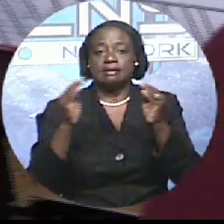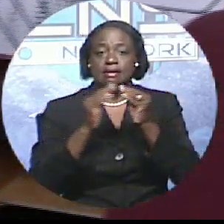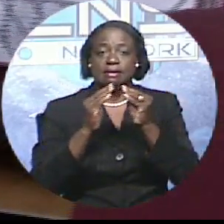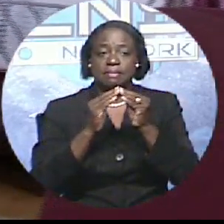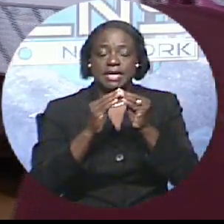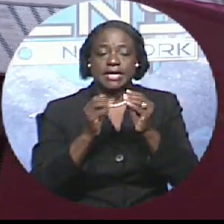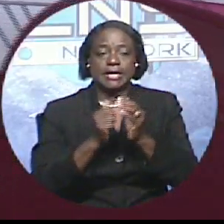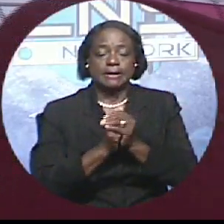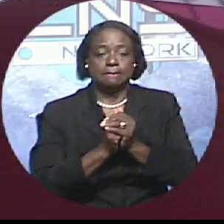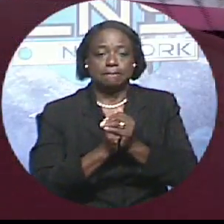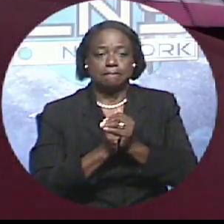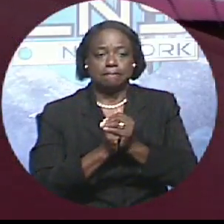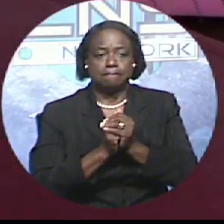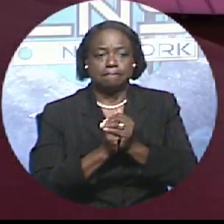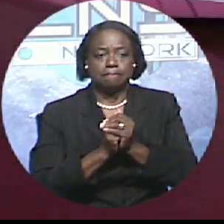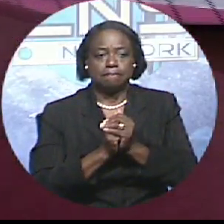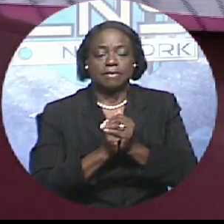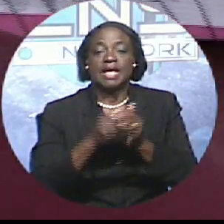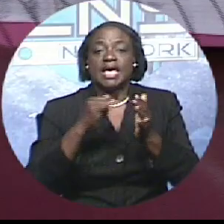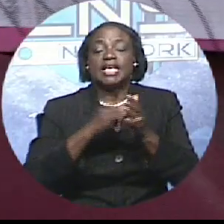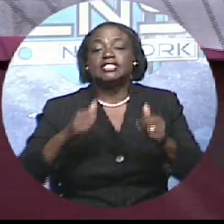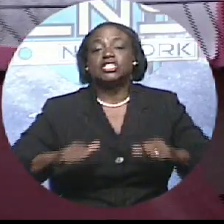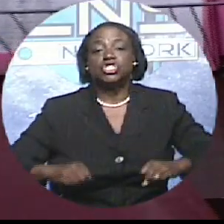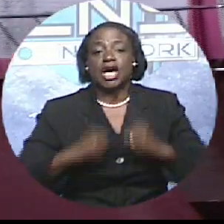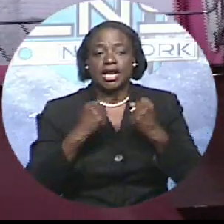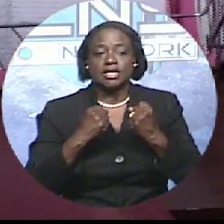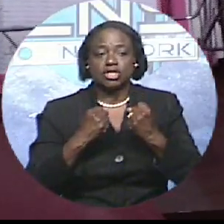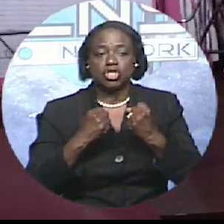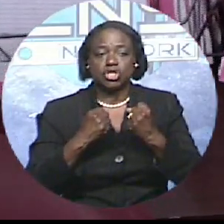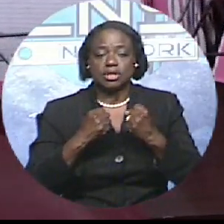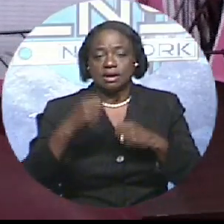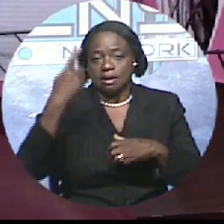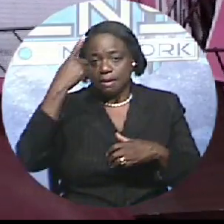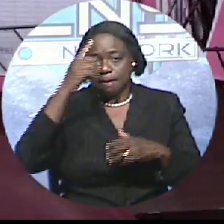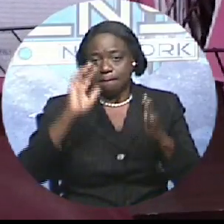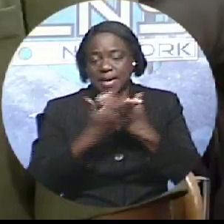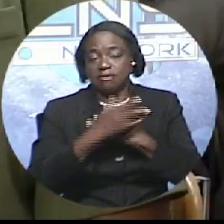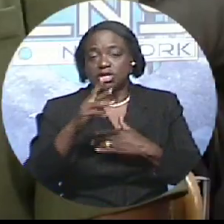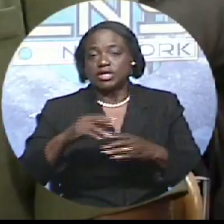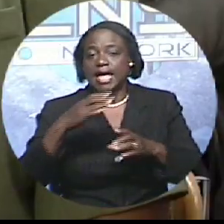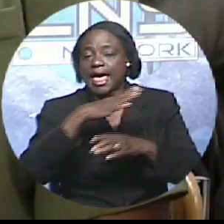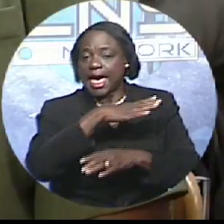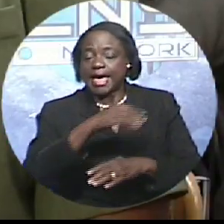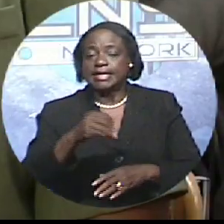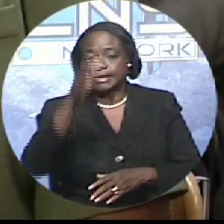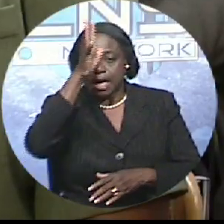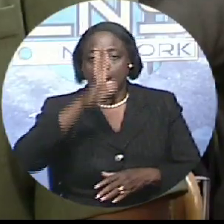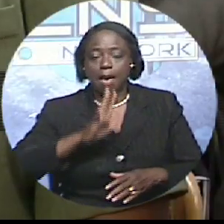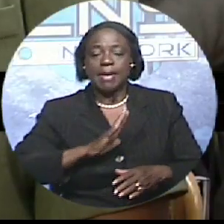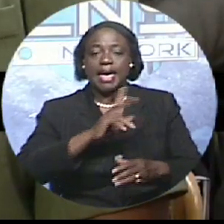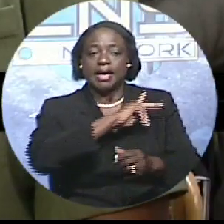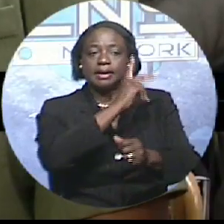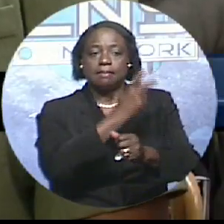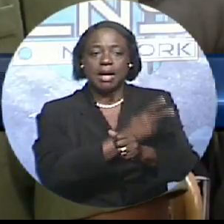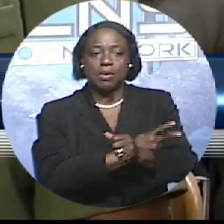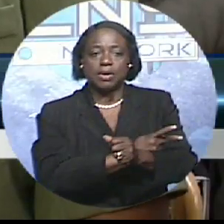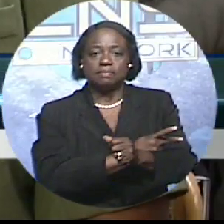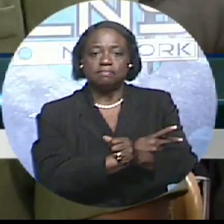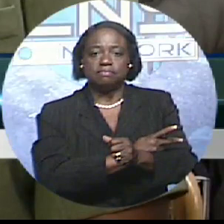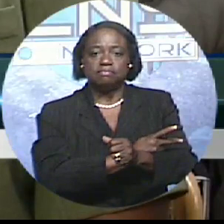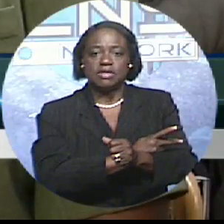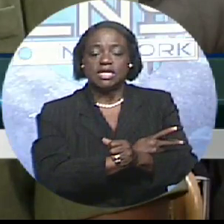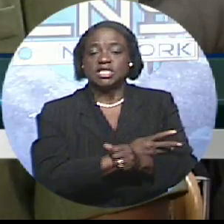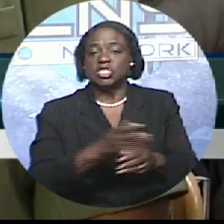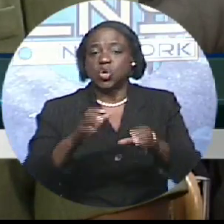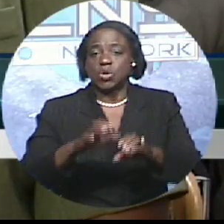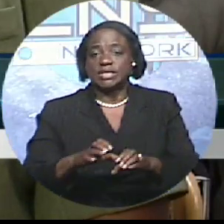summer period. Continue to be challenged by resources and manpower. This is causing continued